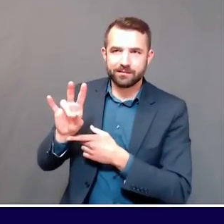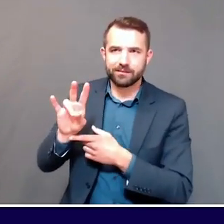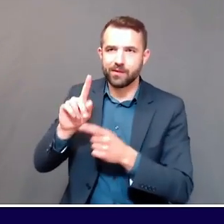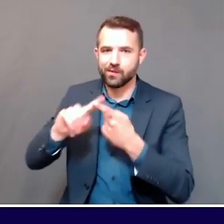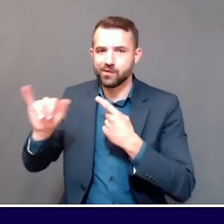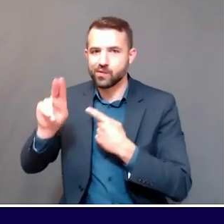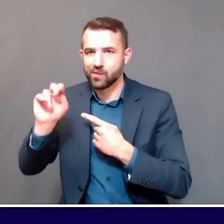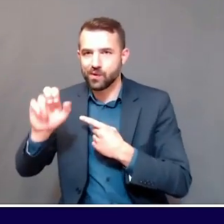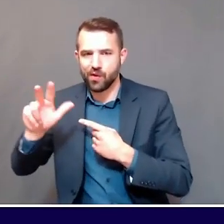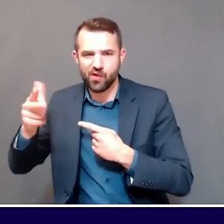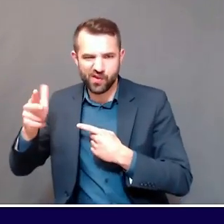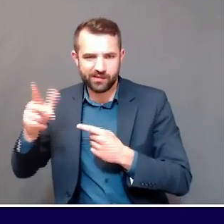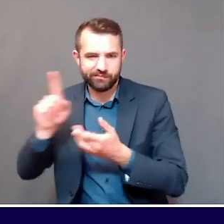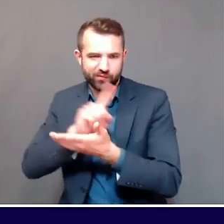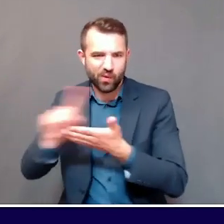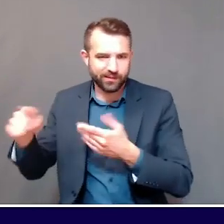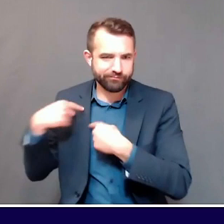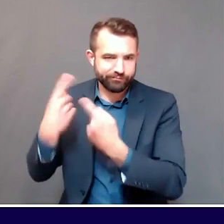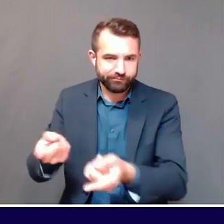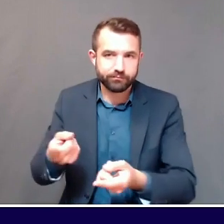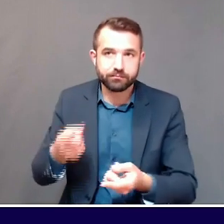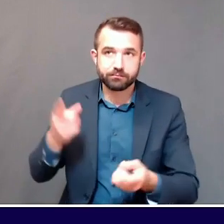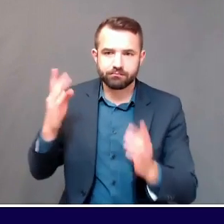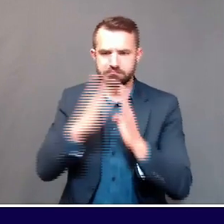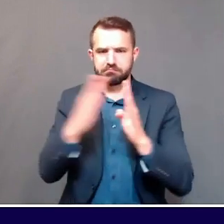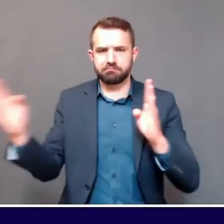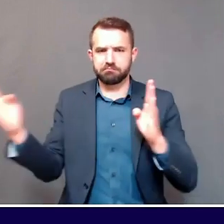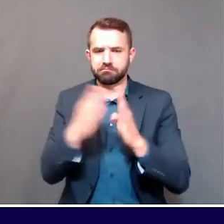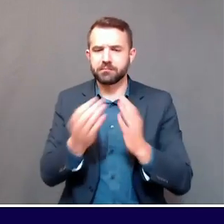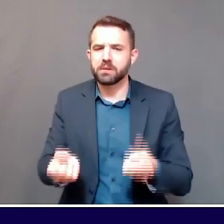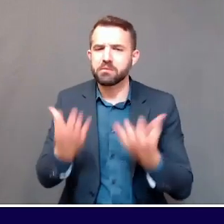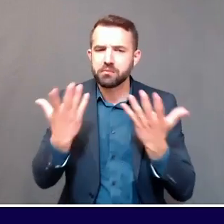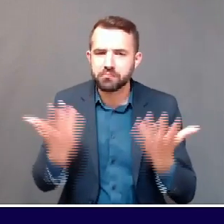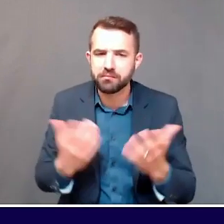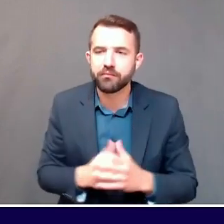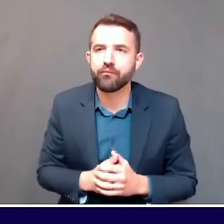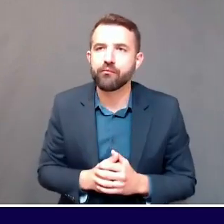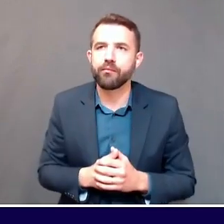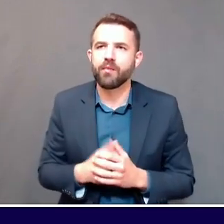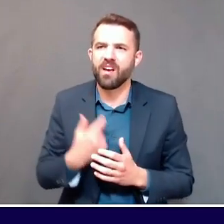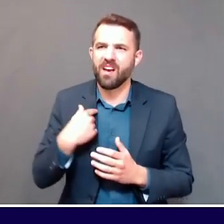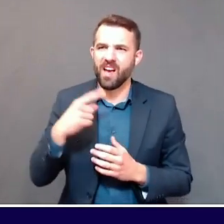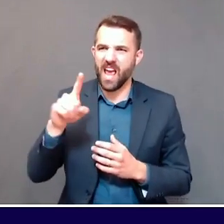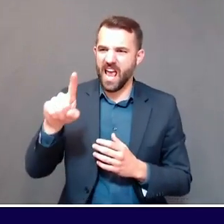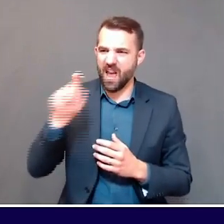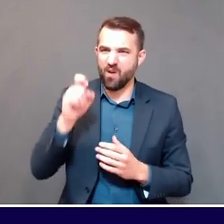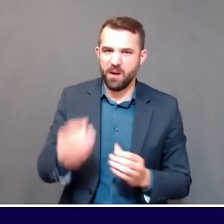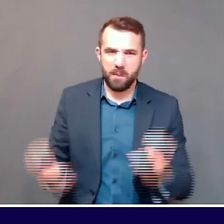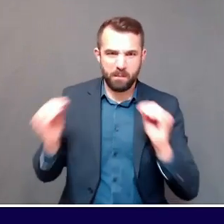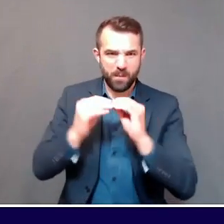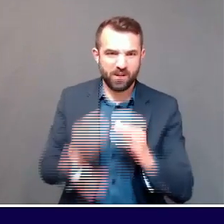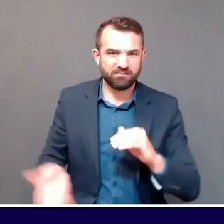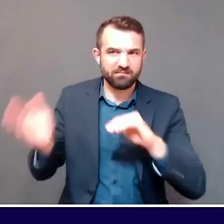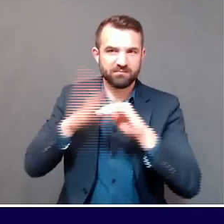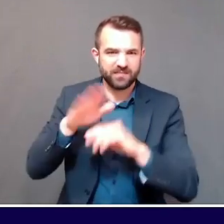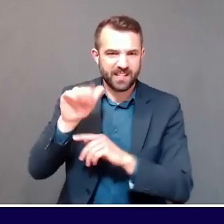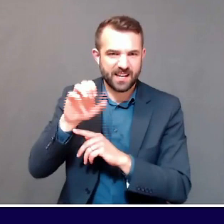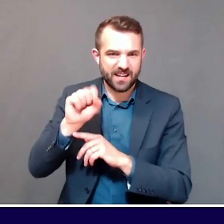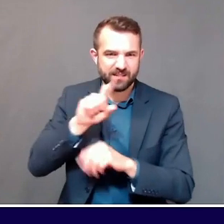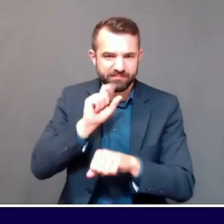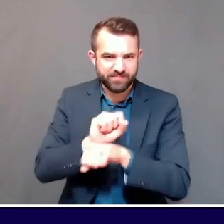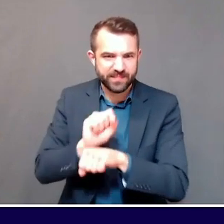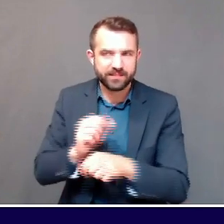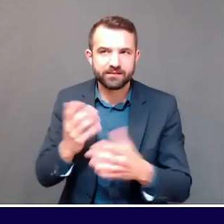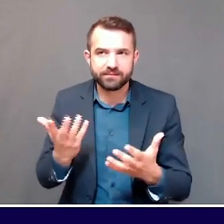today, there have been almost 100 more cases among